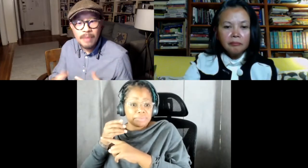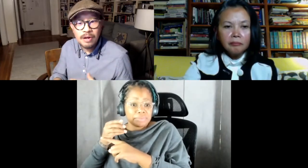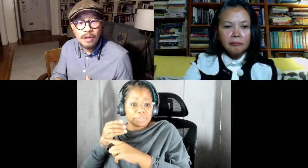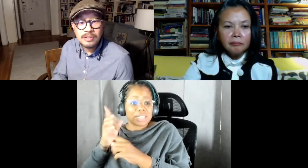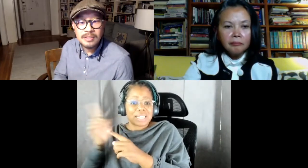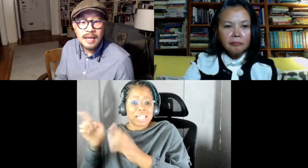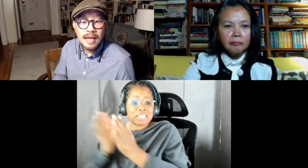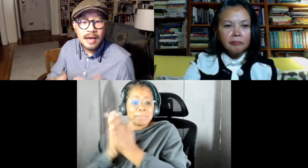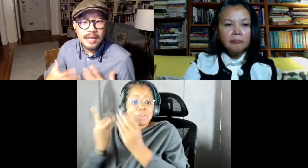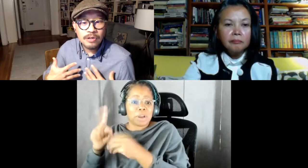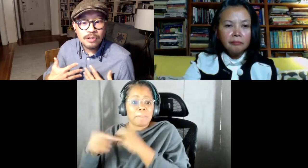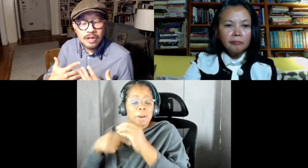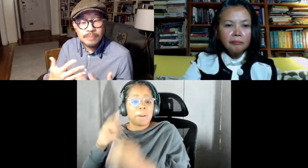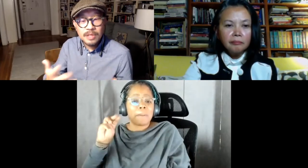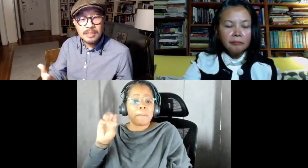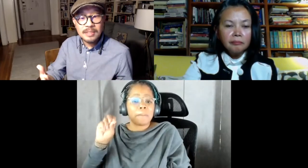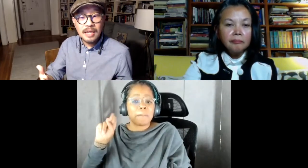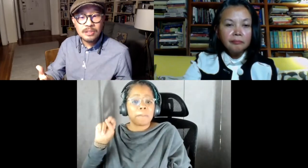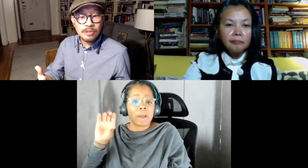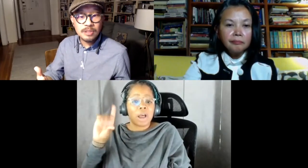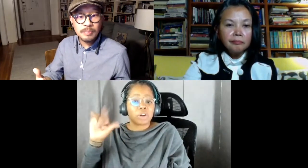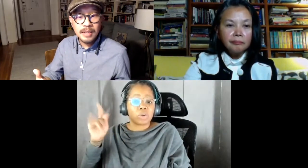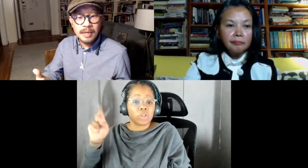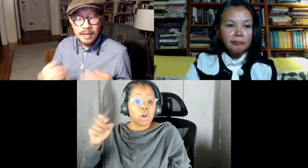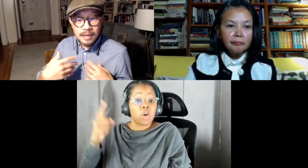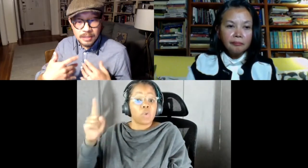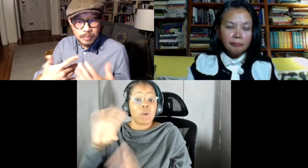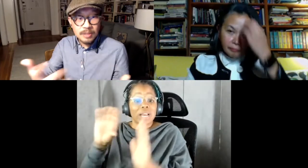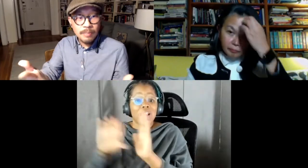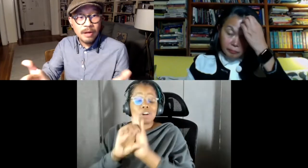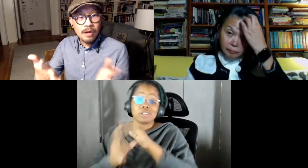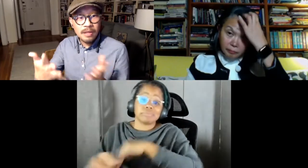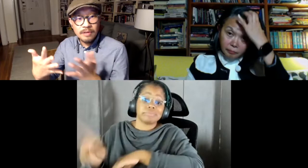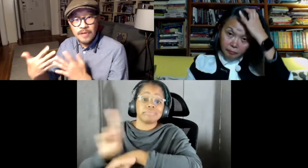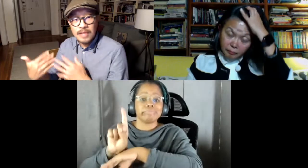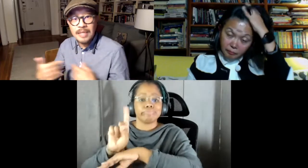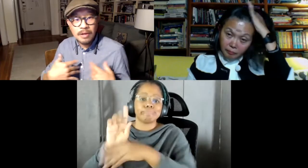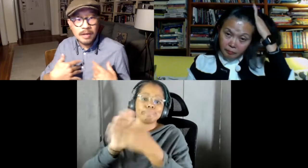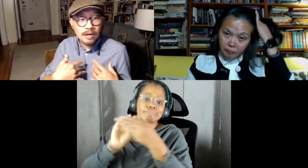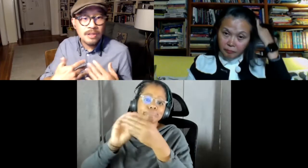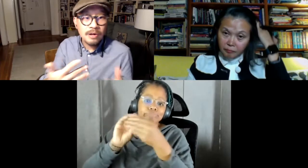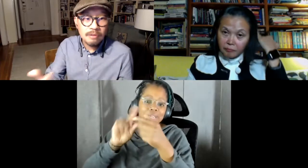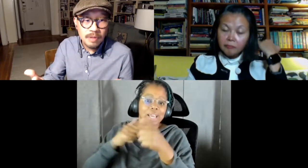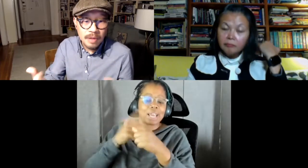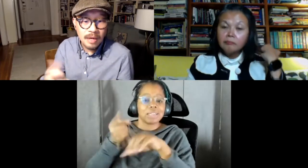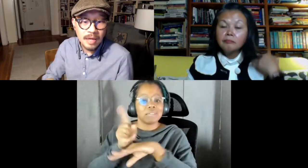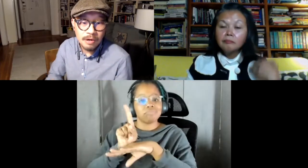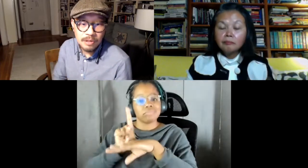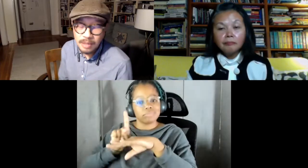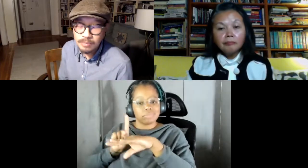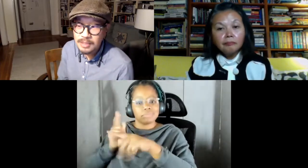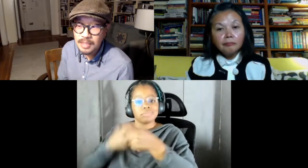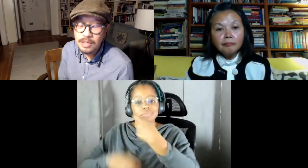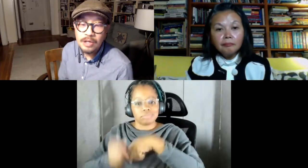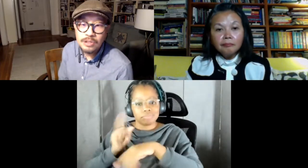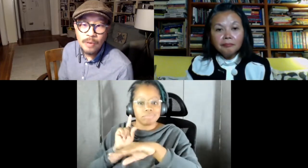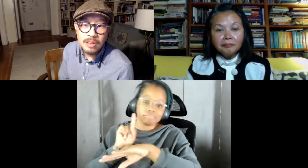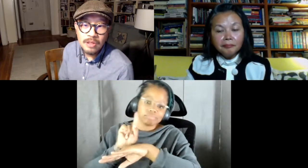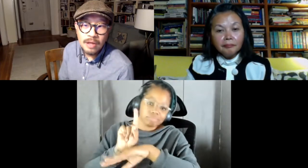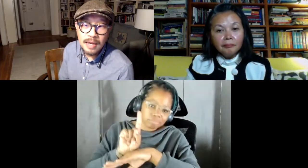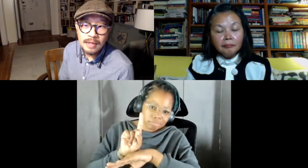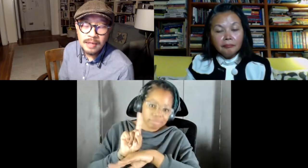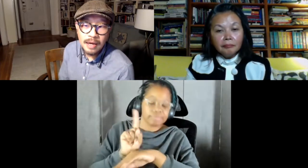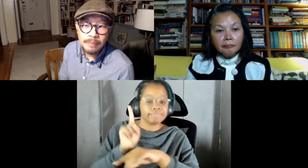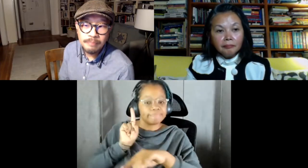book about monologues. A character comes onto stage, so to speak, speaks a monologue, and then fades out, and another character comes on stage. So